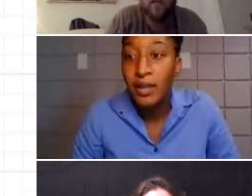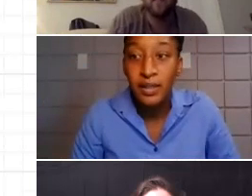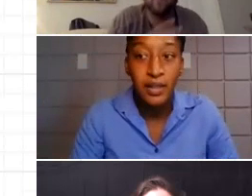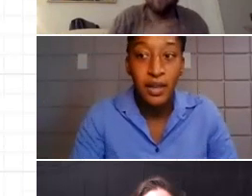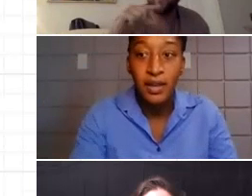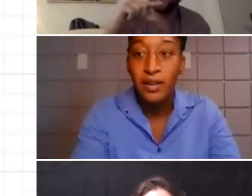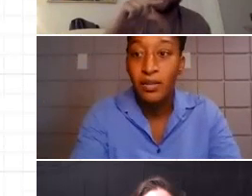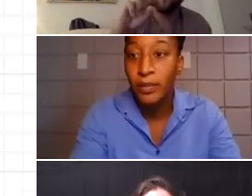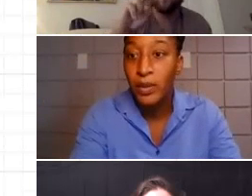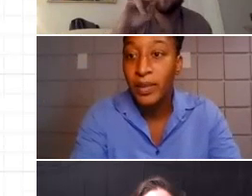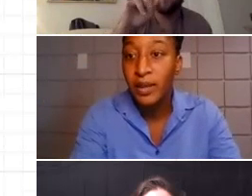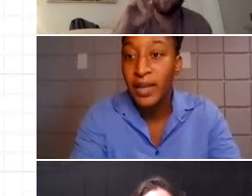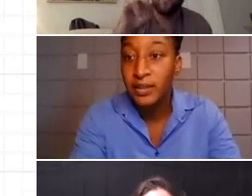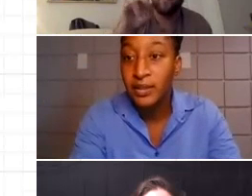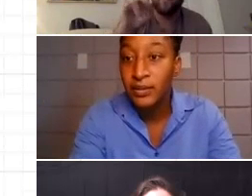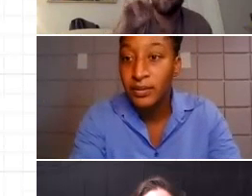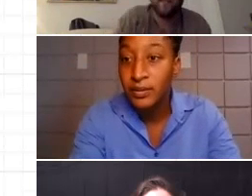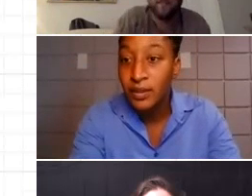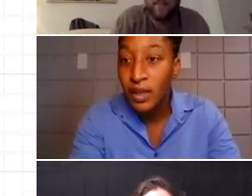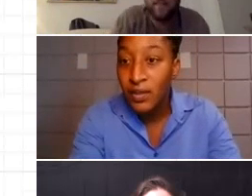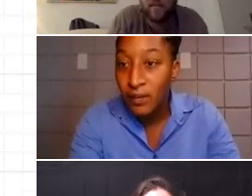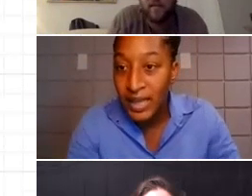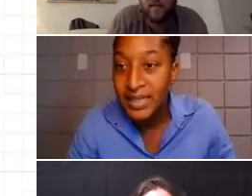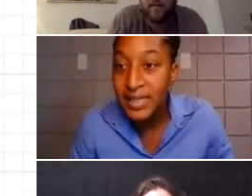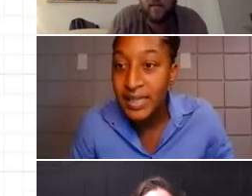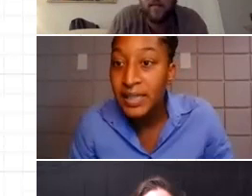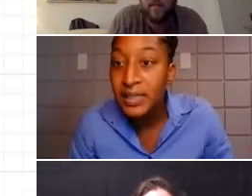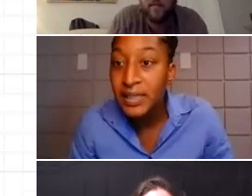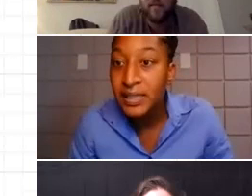Sorry. One moment, I'm asking. Yeah. The